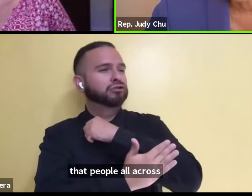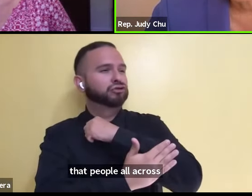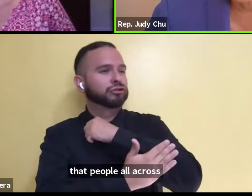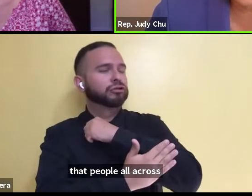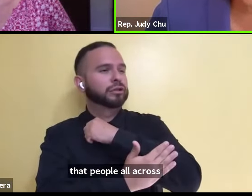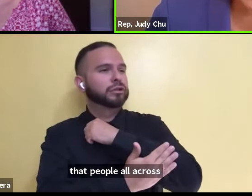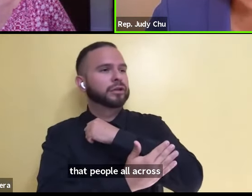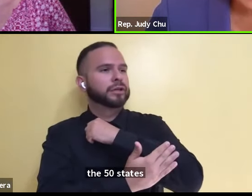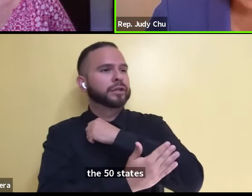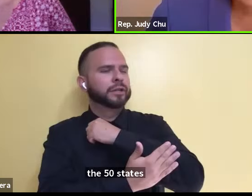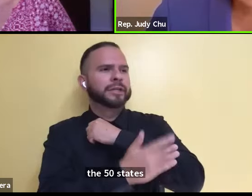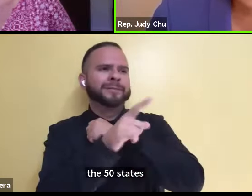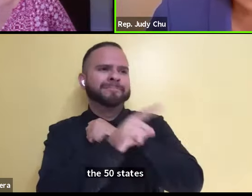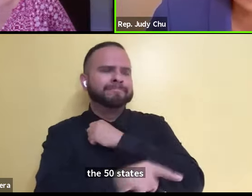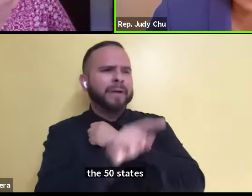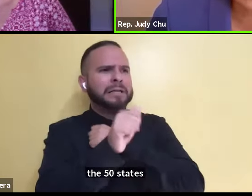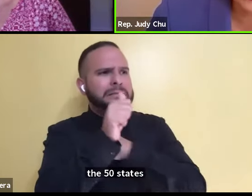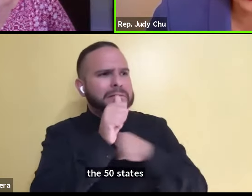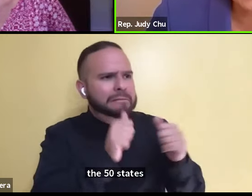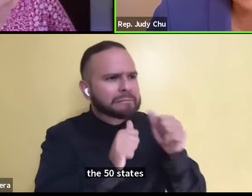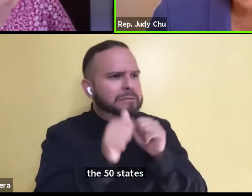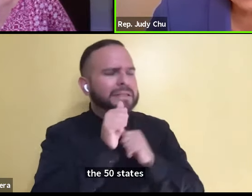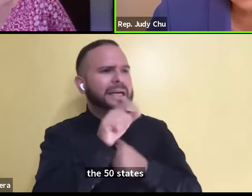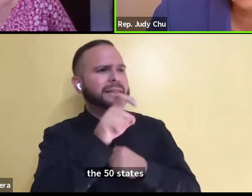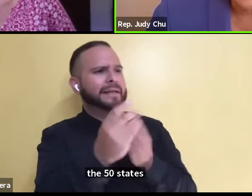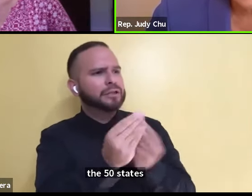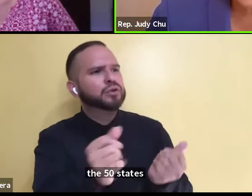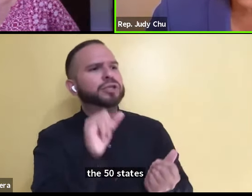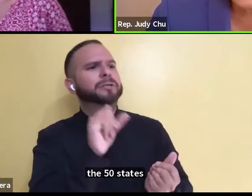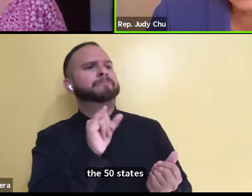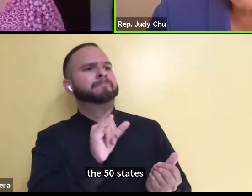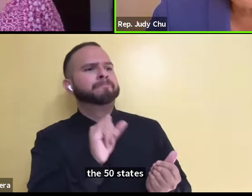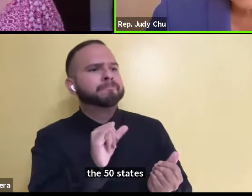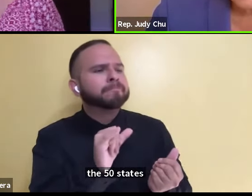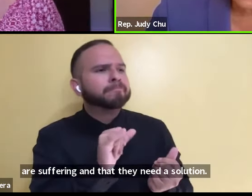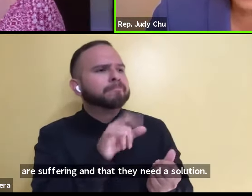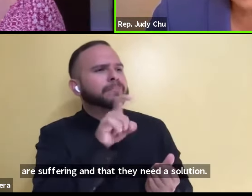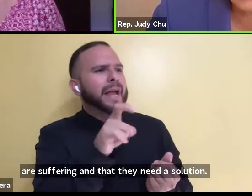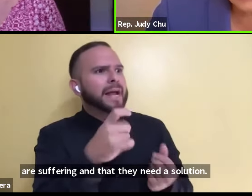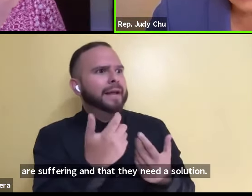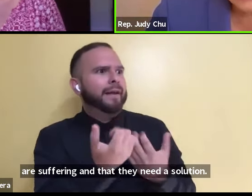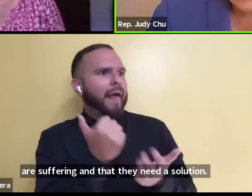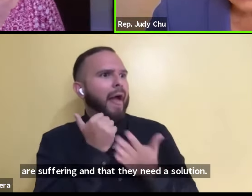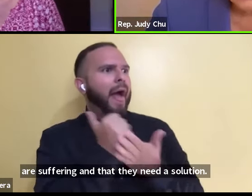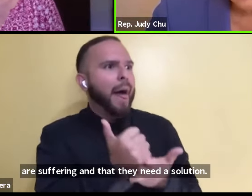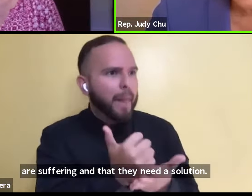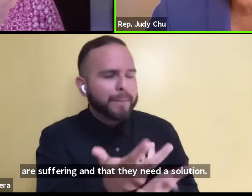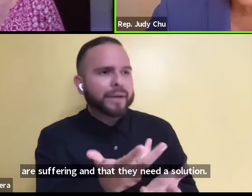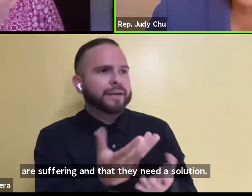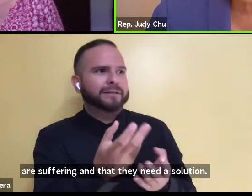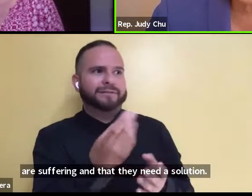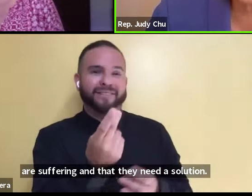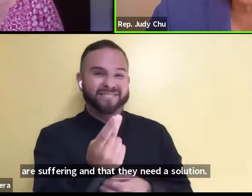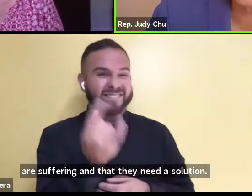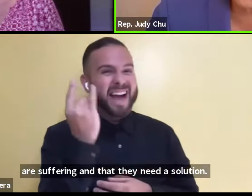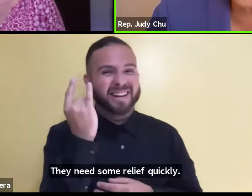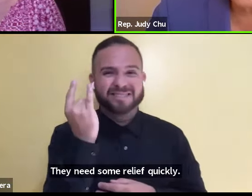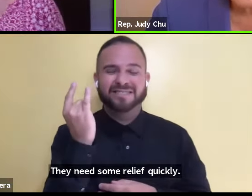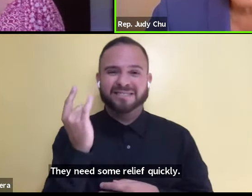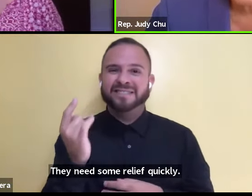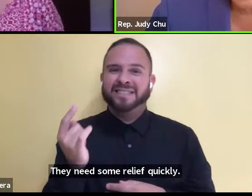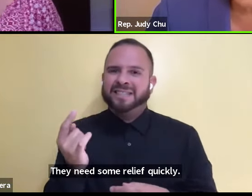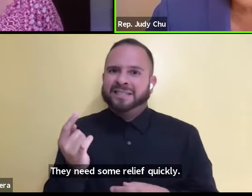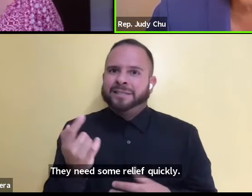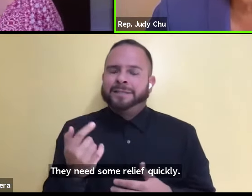are suffering and that they need a solution. They need some relief quickly. And the